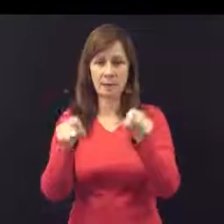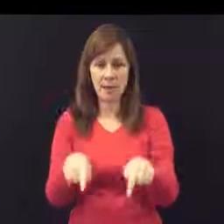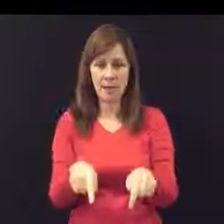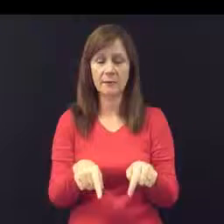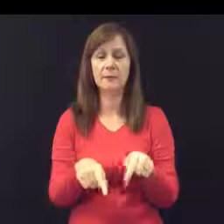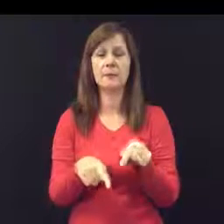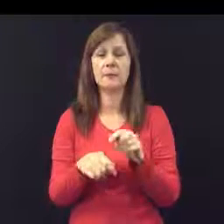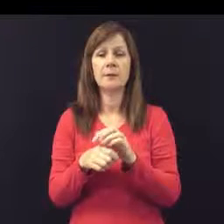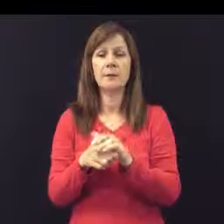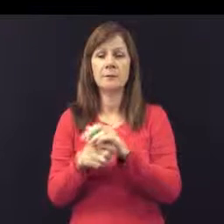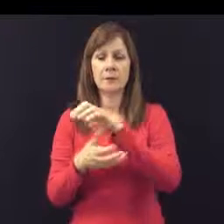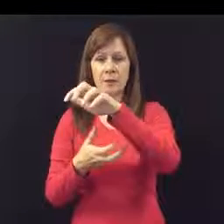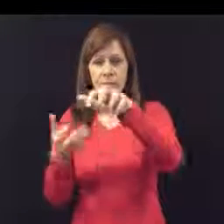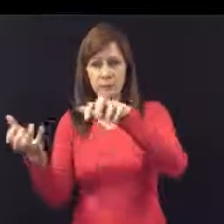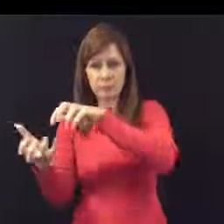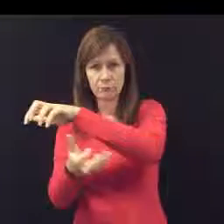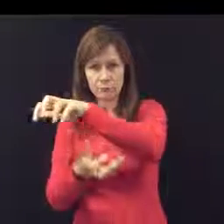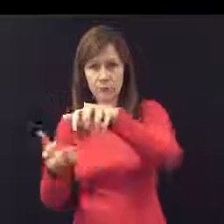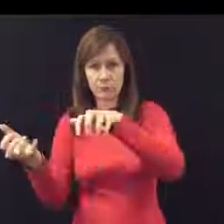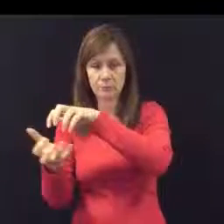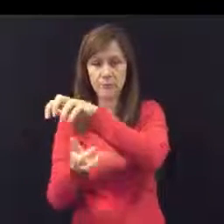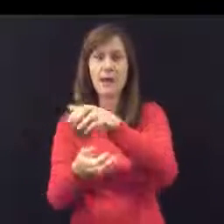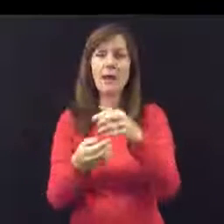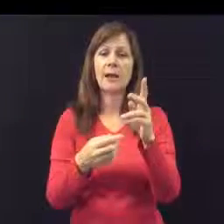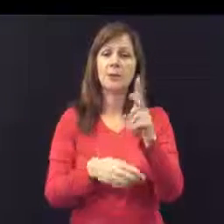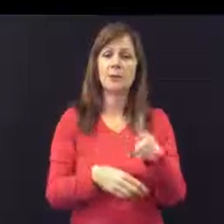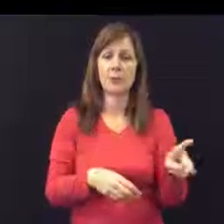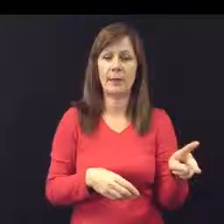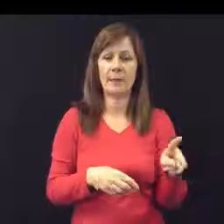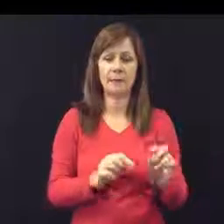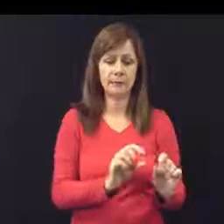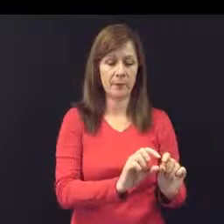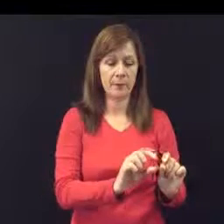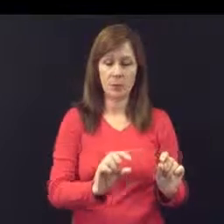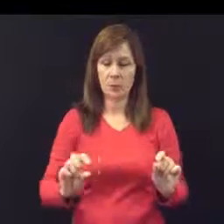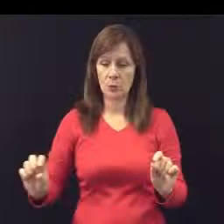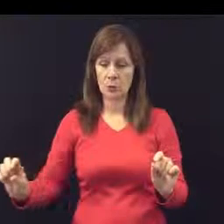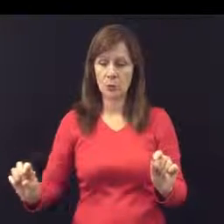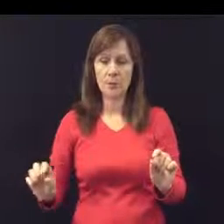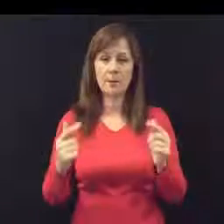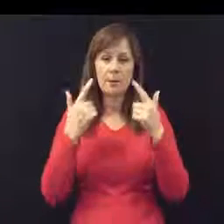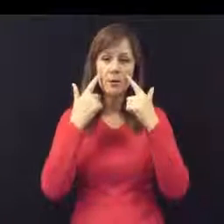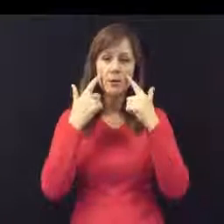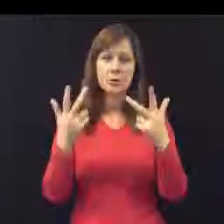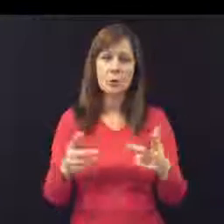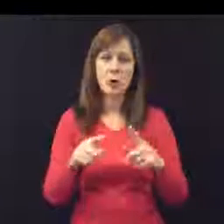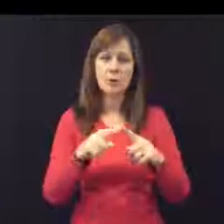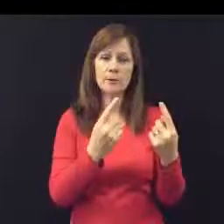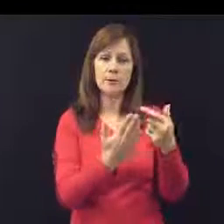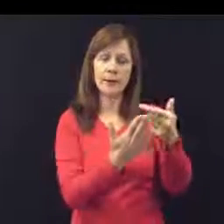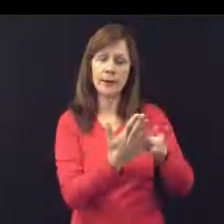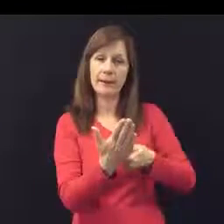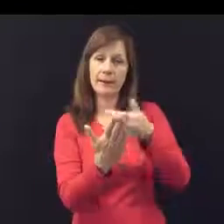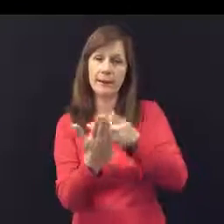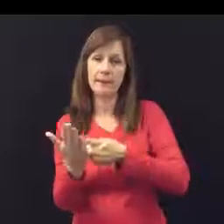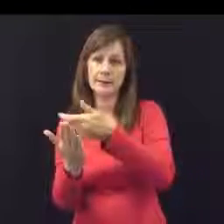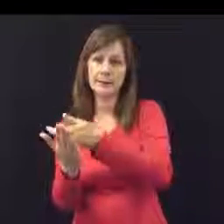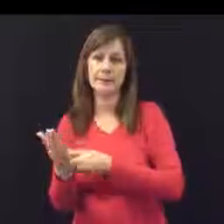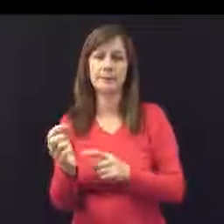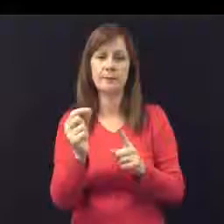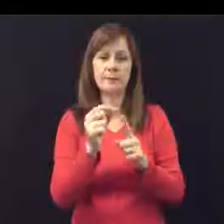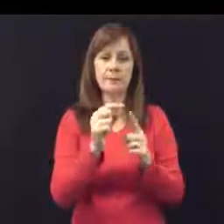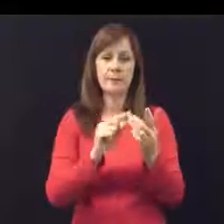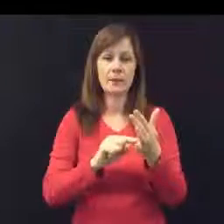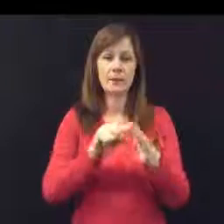playing, pausing, skipping, scrubbing, shuffling, repeating, and volume. The